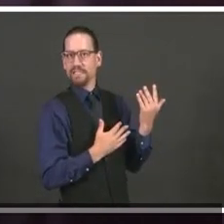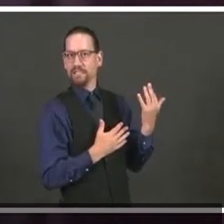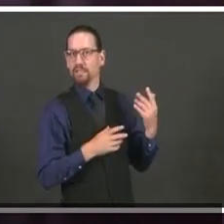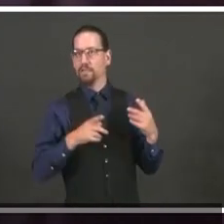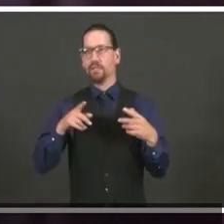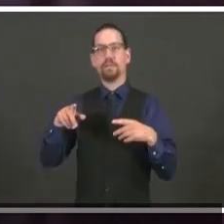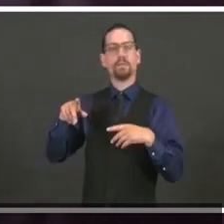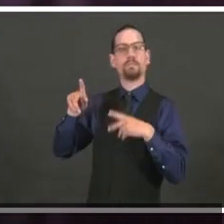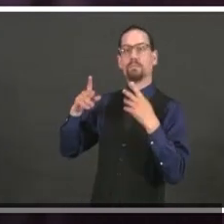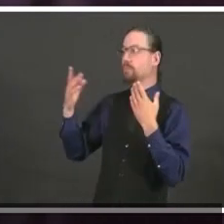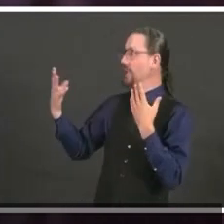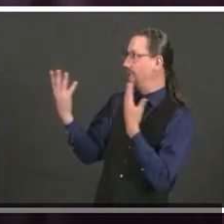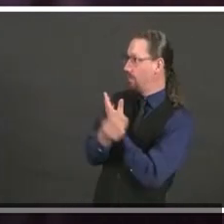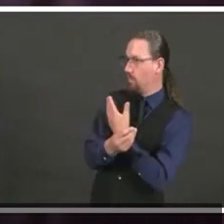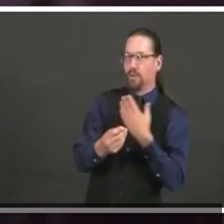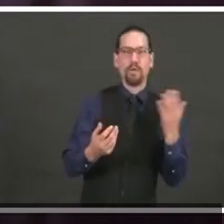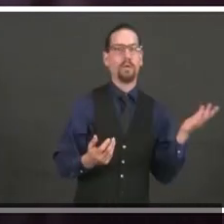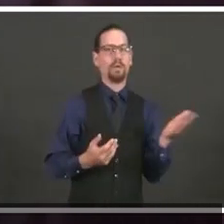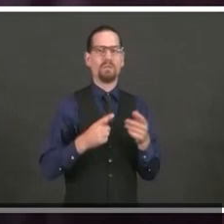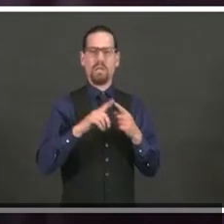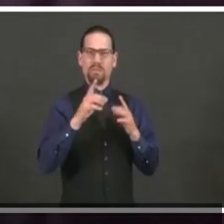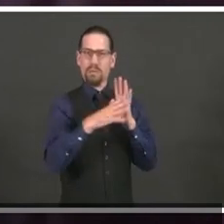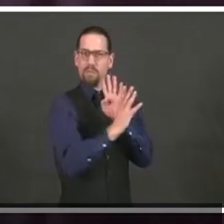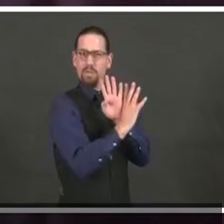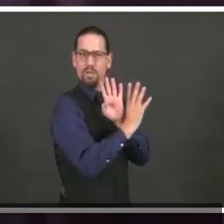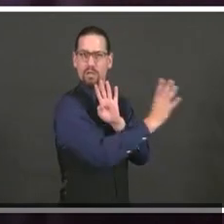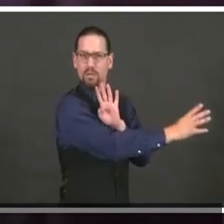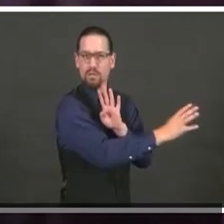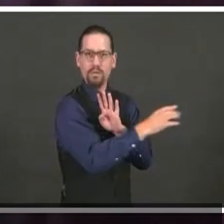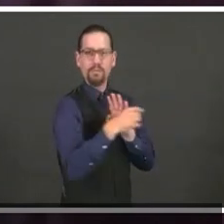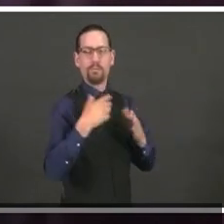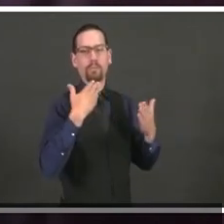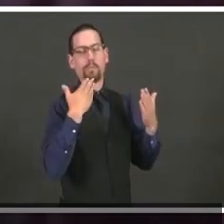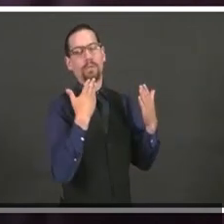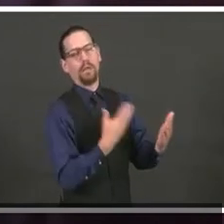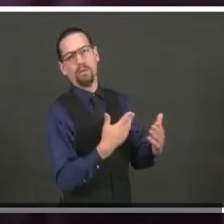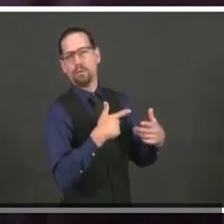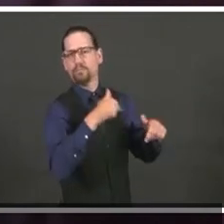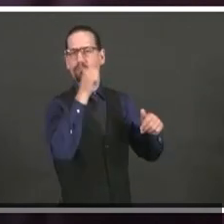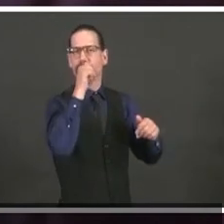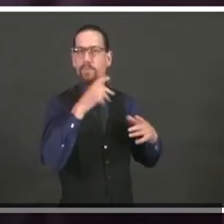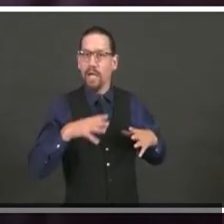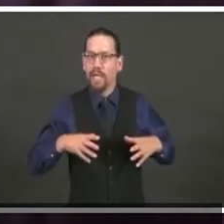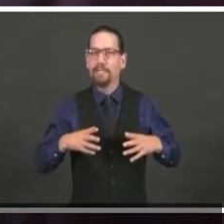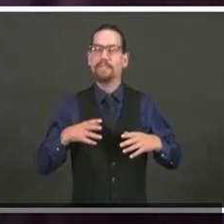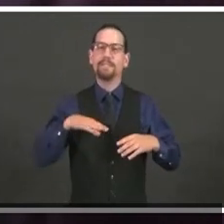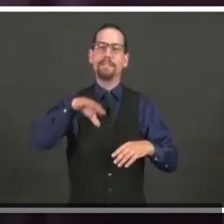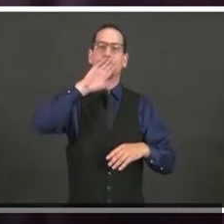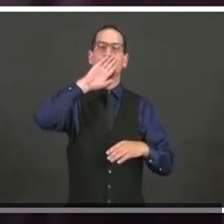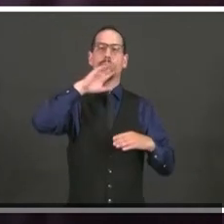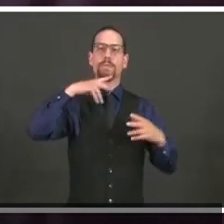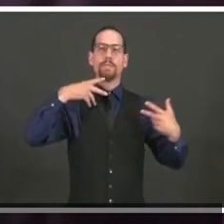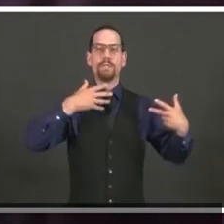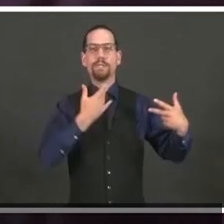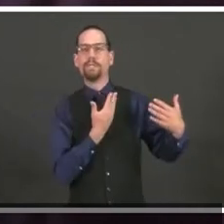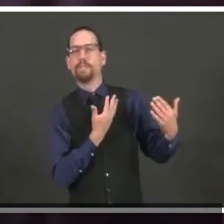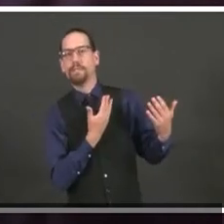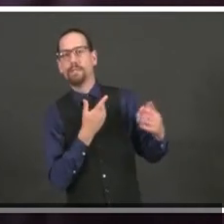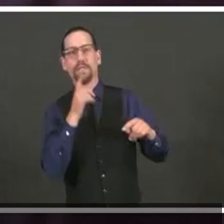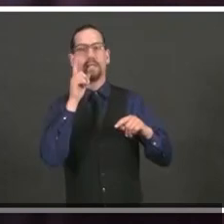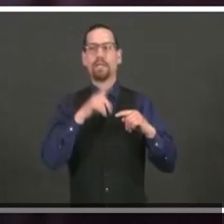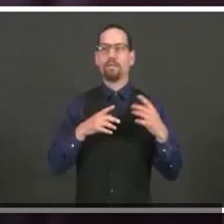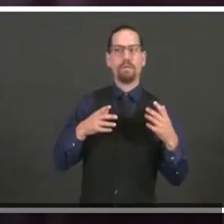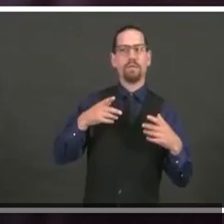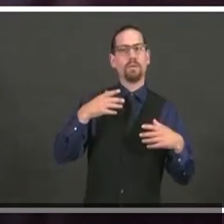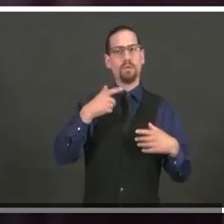later. We had no incidents. It was a hot summer day. There were people who showed up to Lincoln